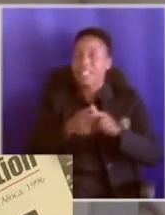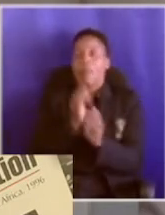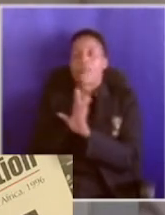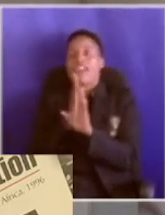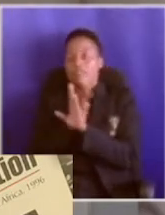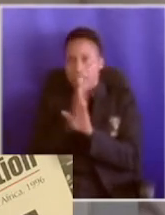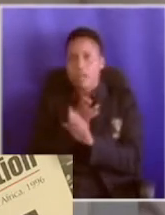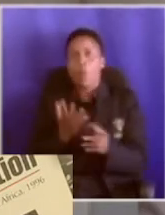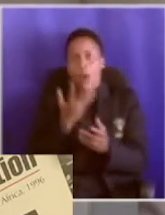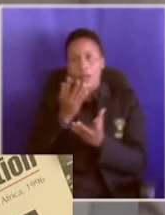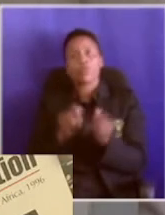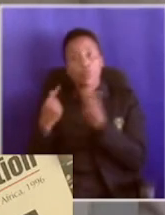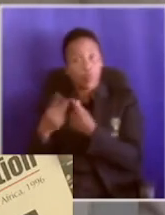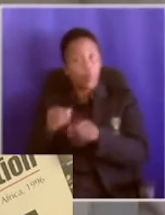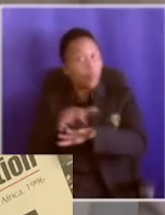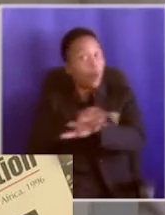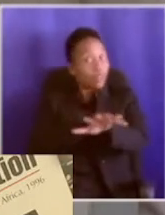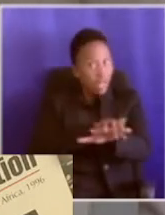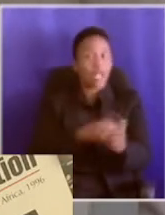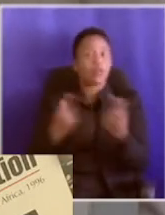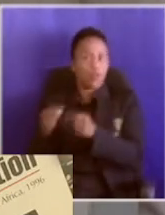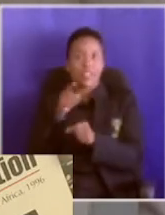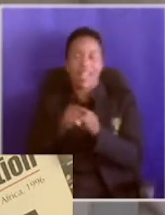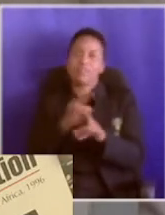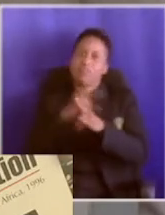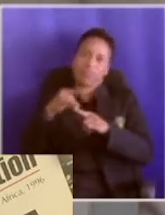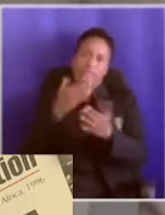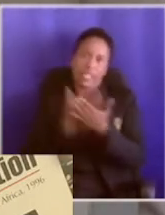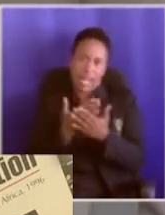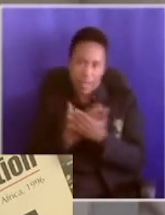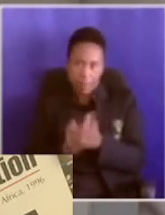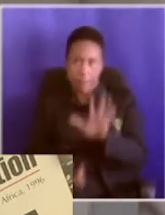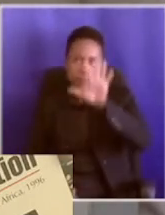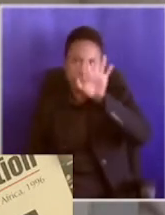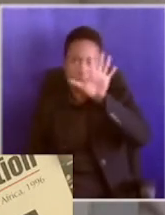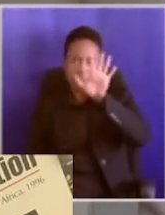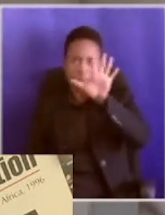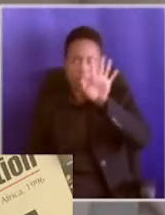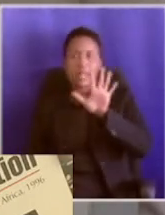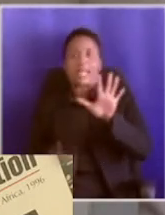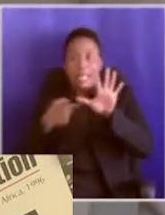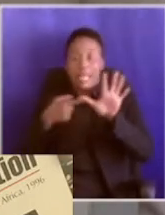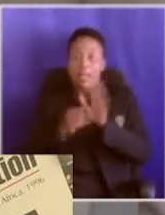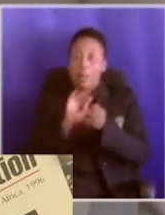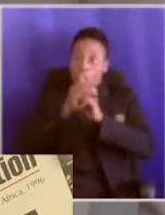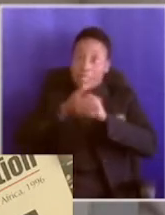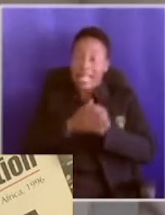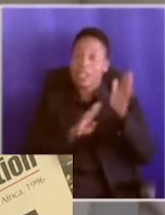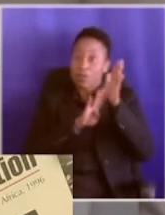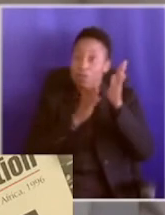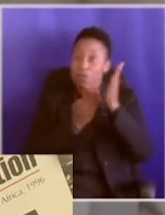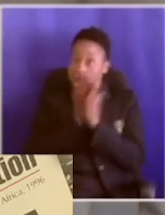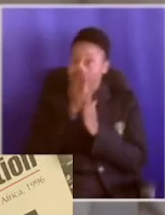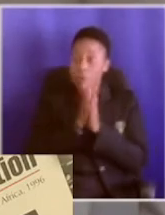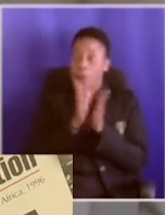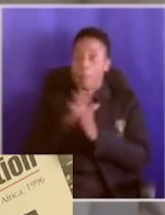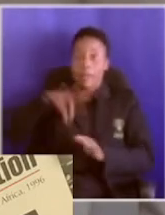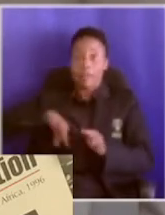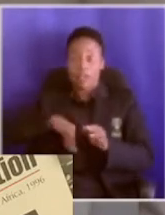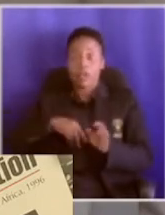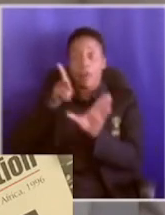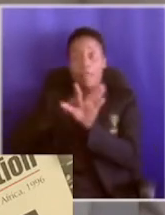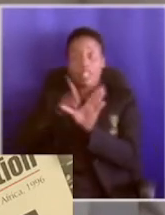do so successfully. Fifth, undertake to protect the rights of beneficiaries to participate in the